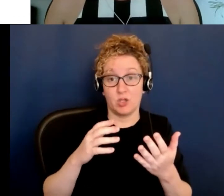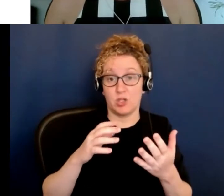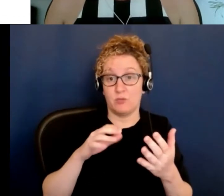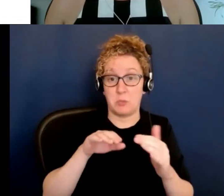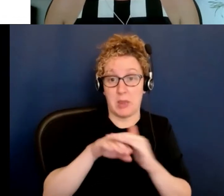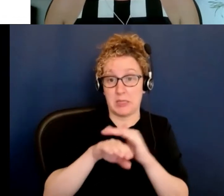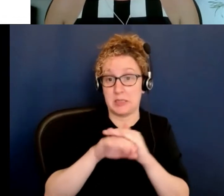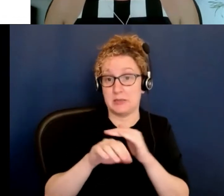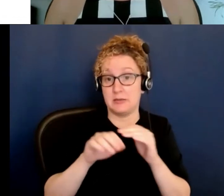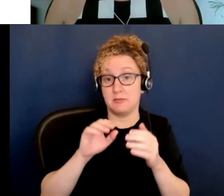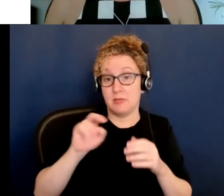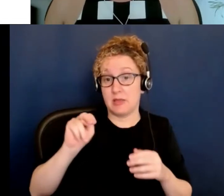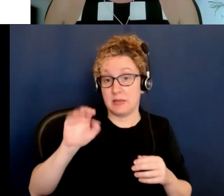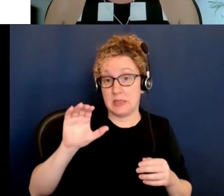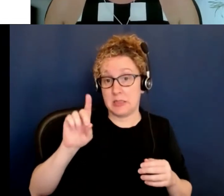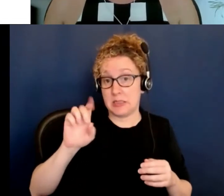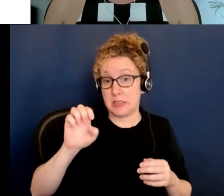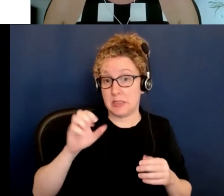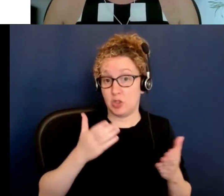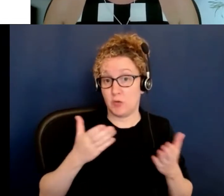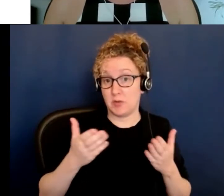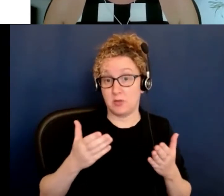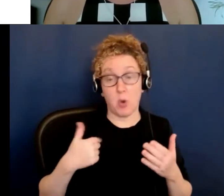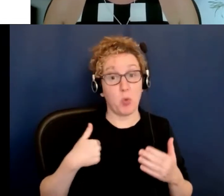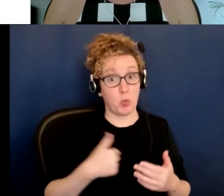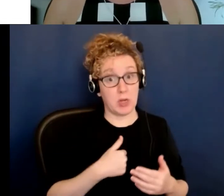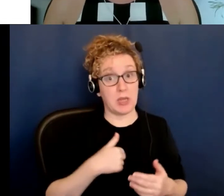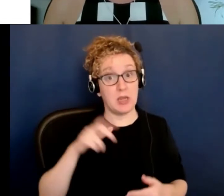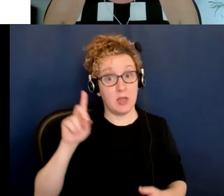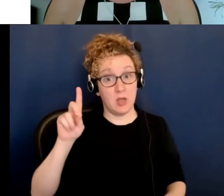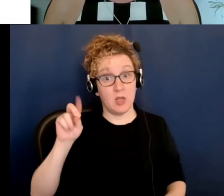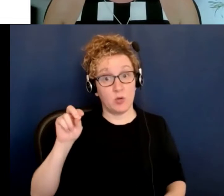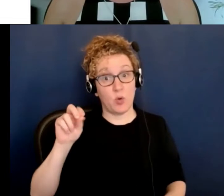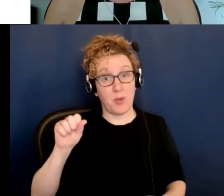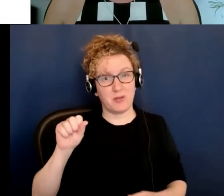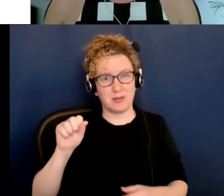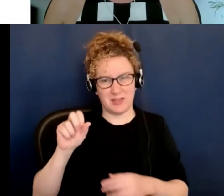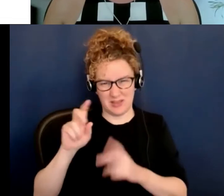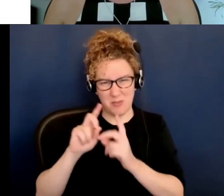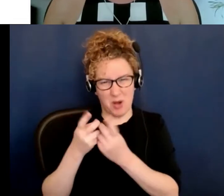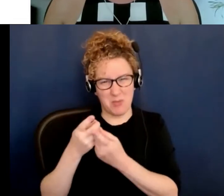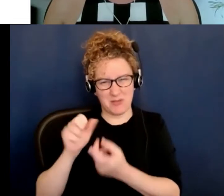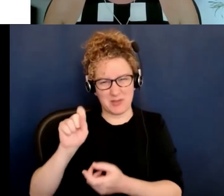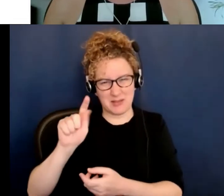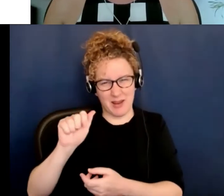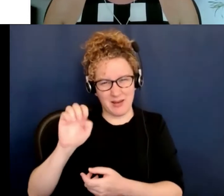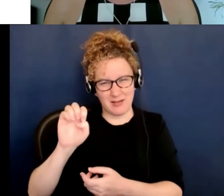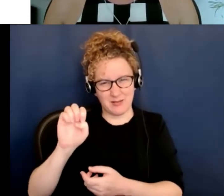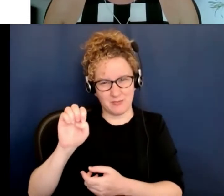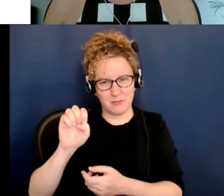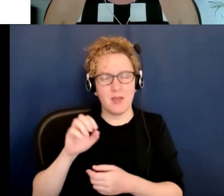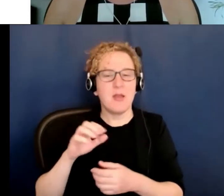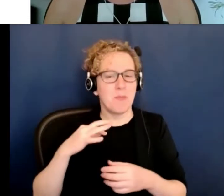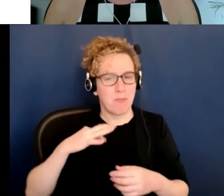forth, we clearly have benefited from that at this Department of State itself. So I think that's great.